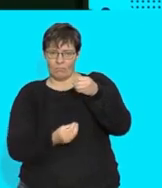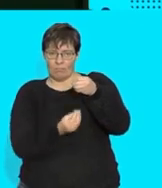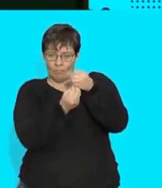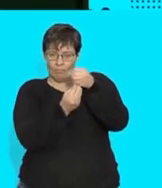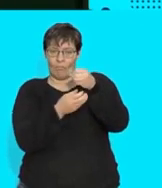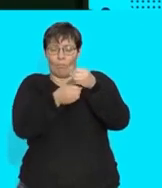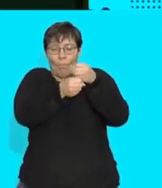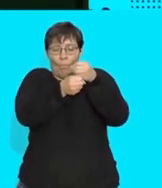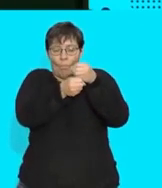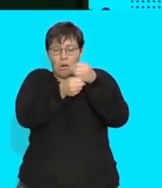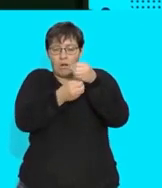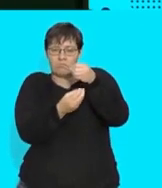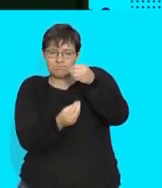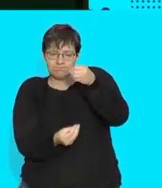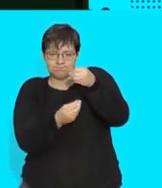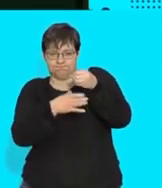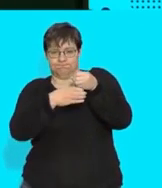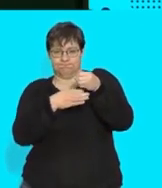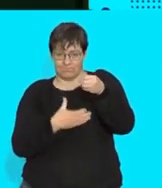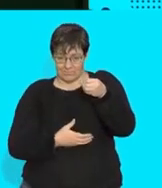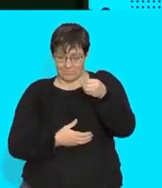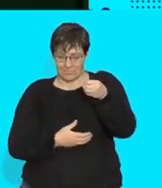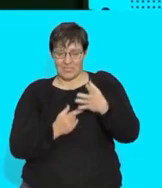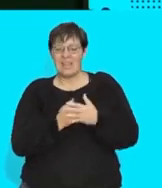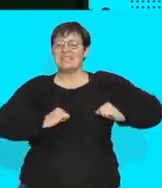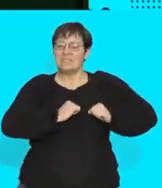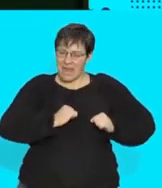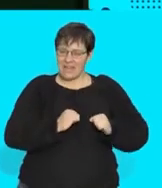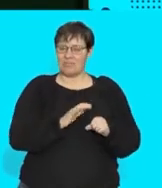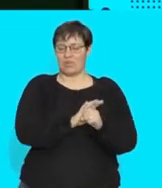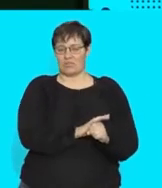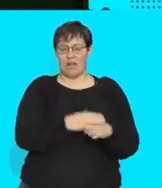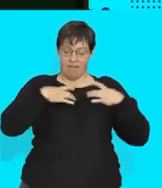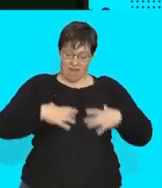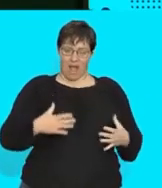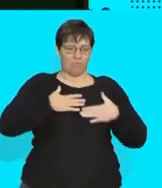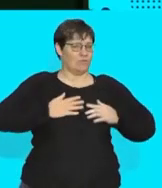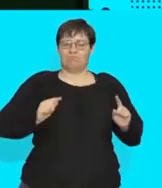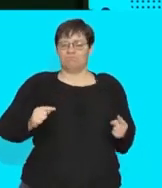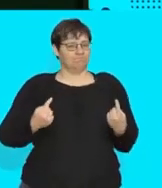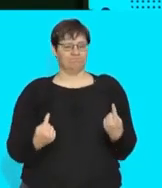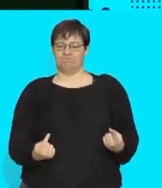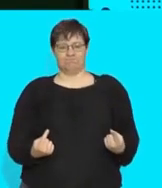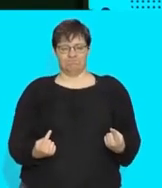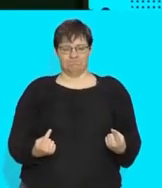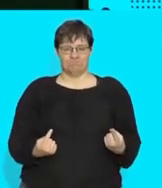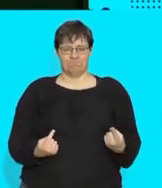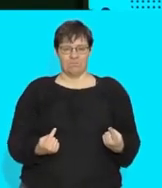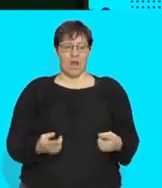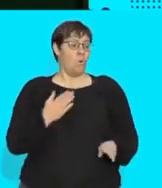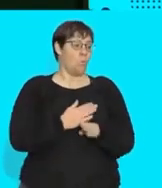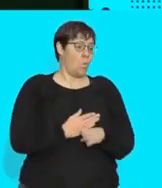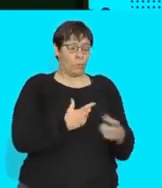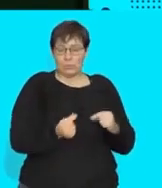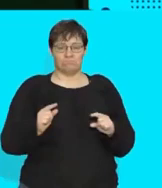and pressure. As I said to you, the lungs cannot breathe, right? They can't do any work. So we're reliant on this